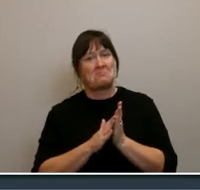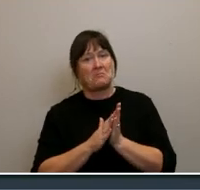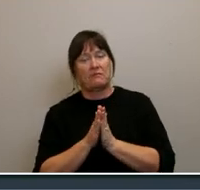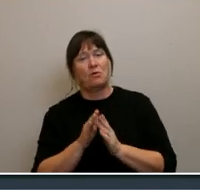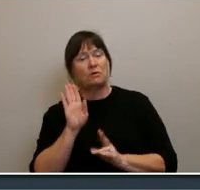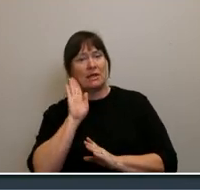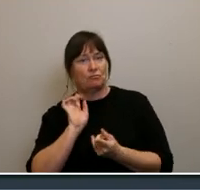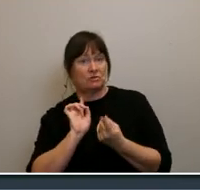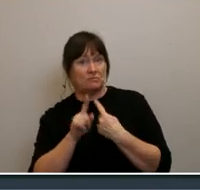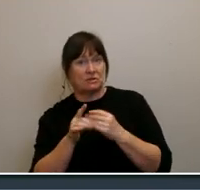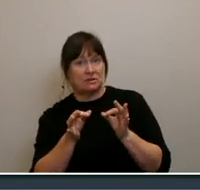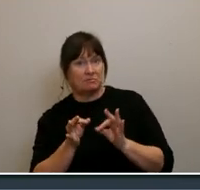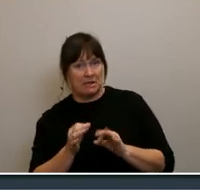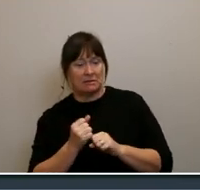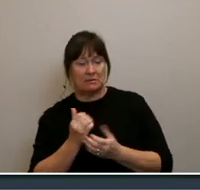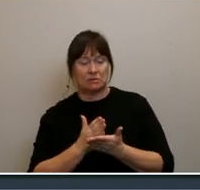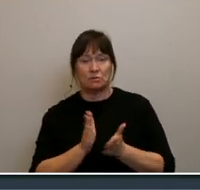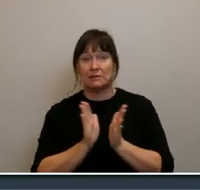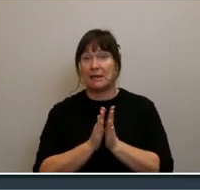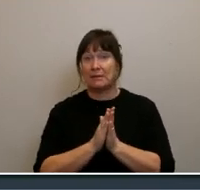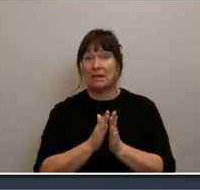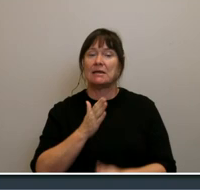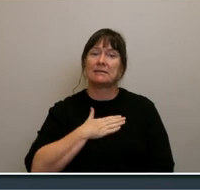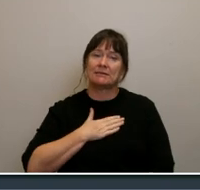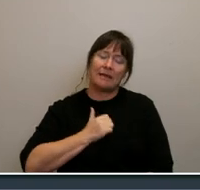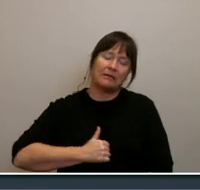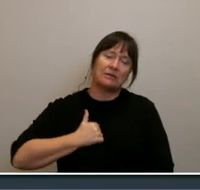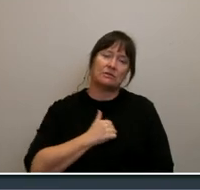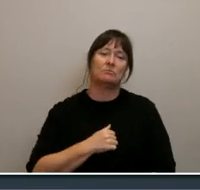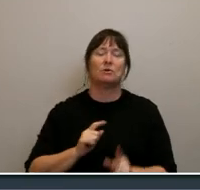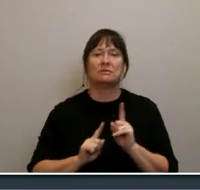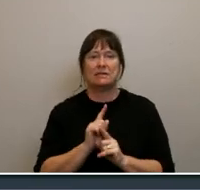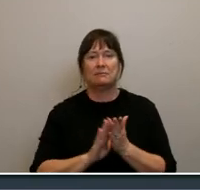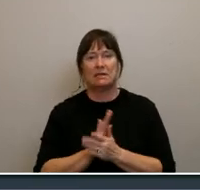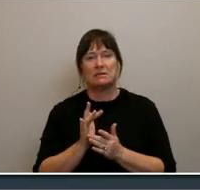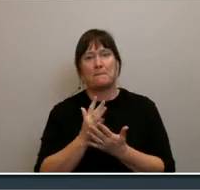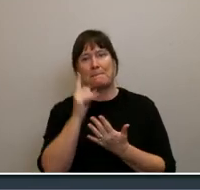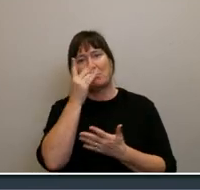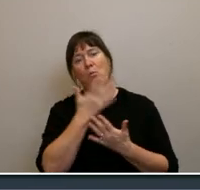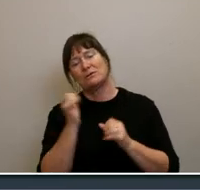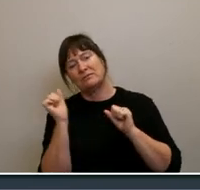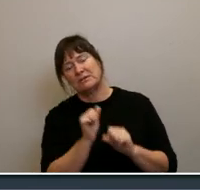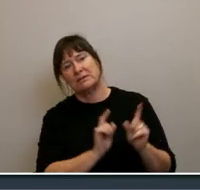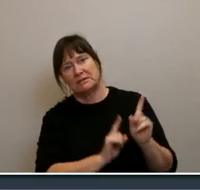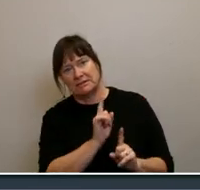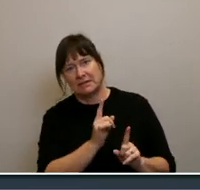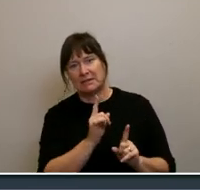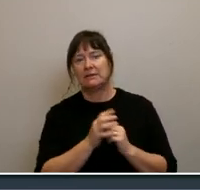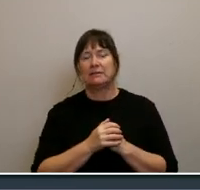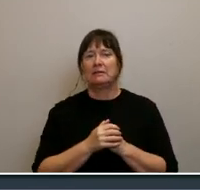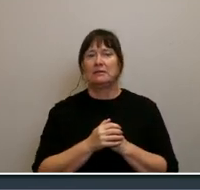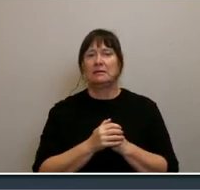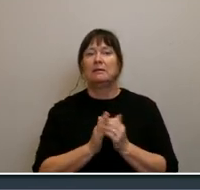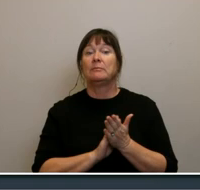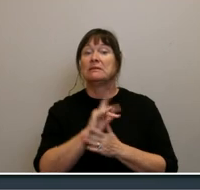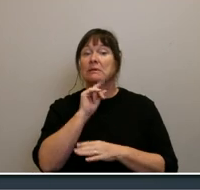hearing the response and the plans to make Napier a safer and enjoyable city to attract all to visit, and especially the plans for the CBD, so